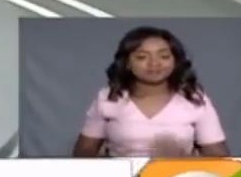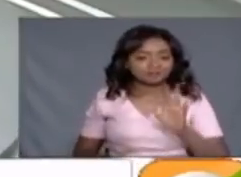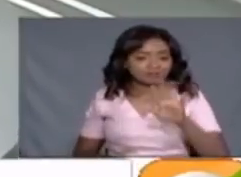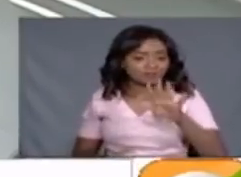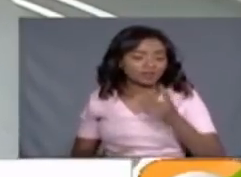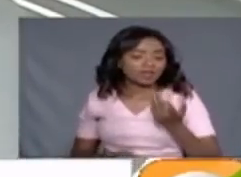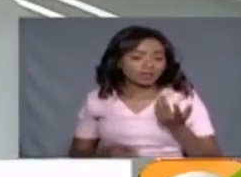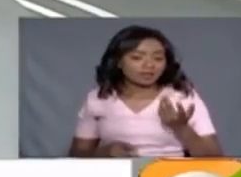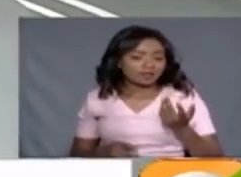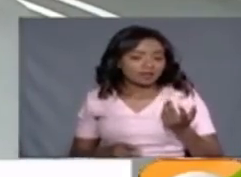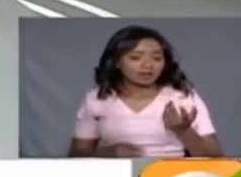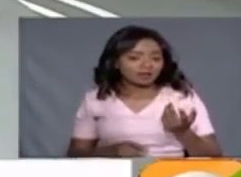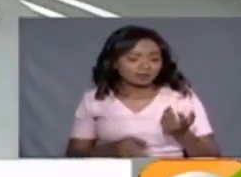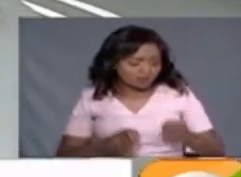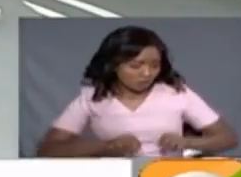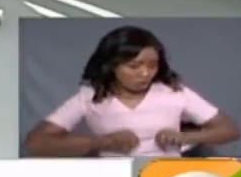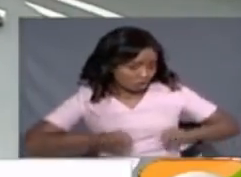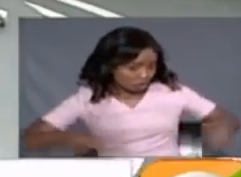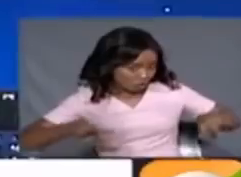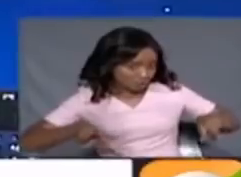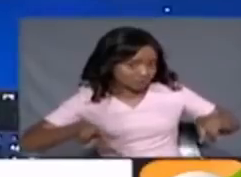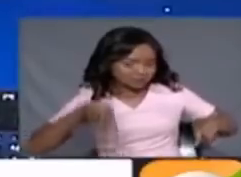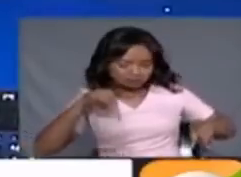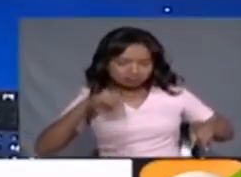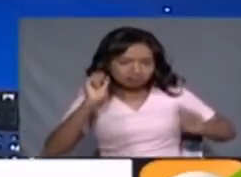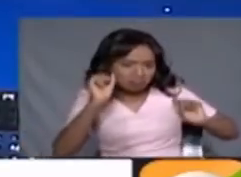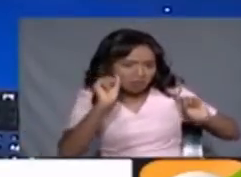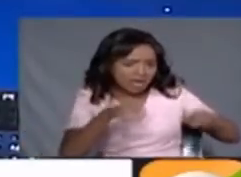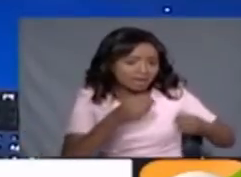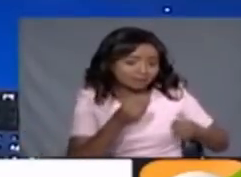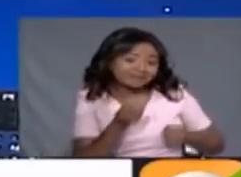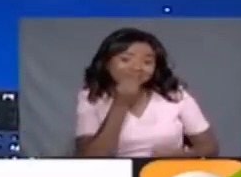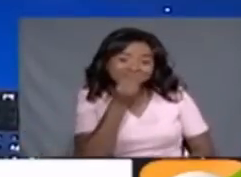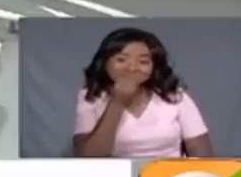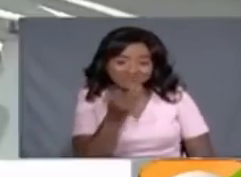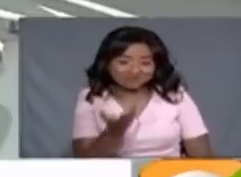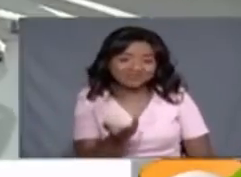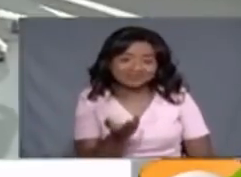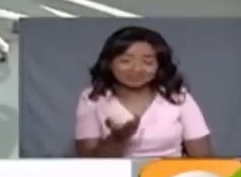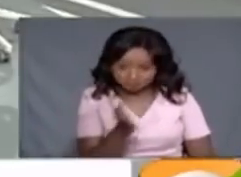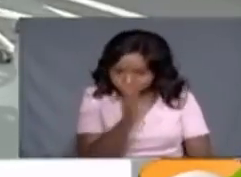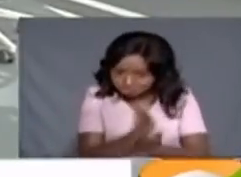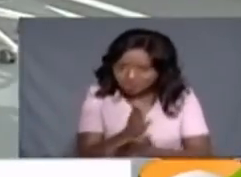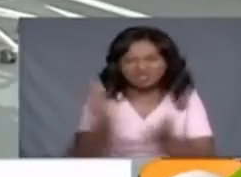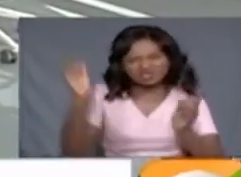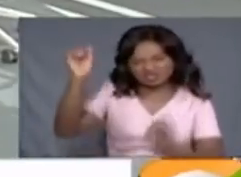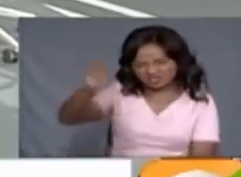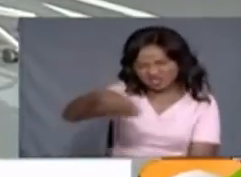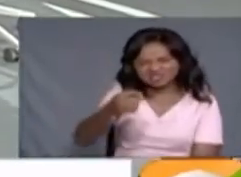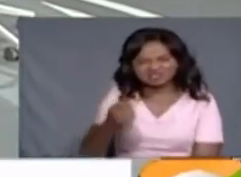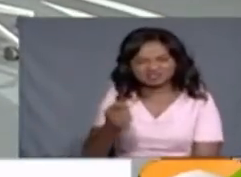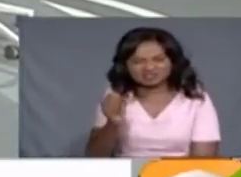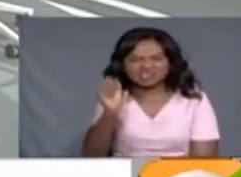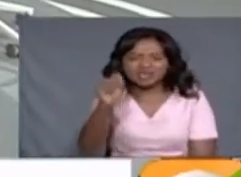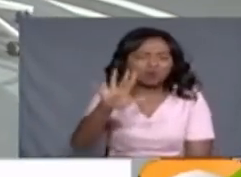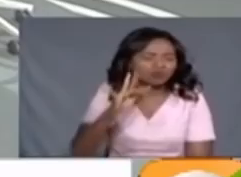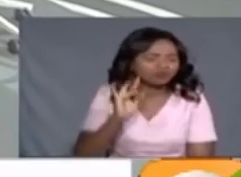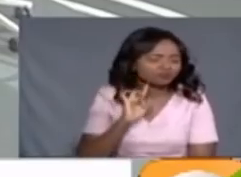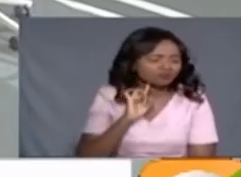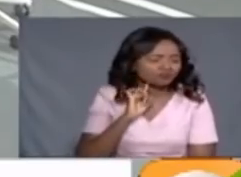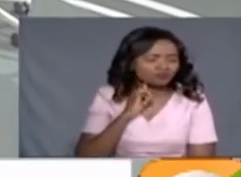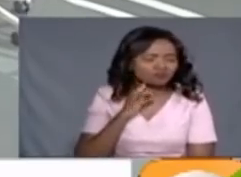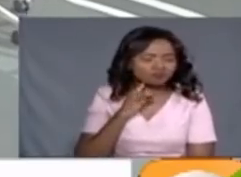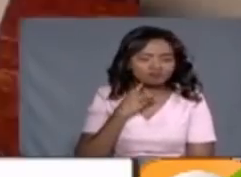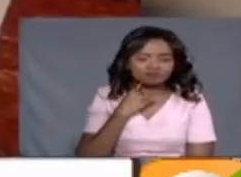meantime. Yes. The locust could be used as food. Very well. Huh? Yes. And they are very